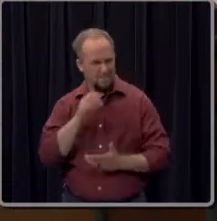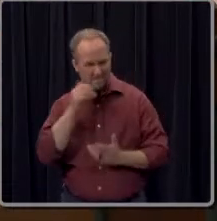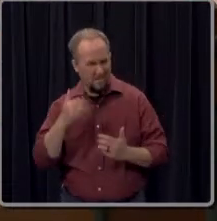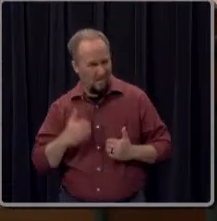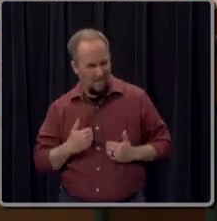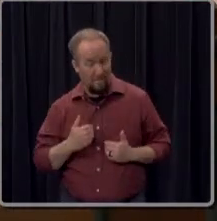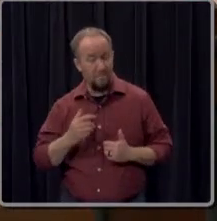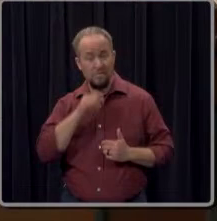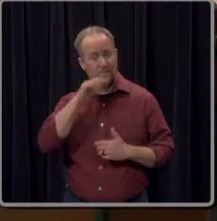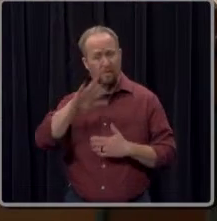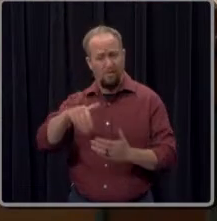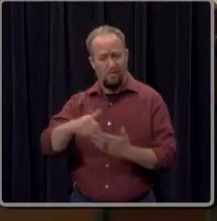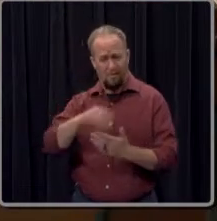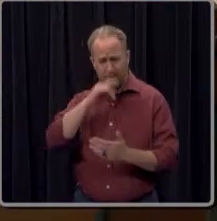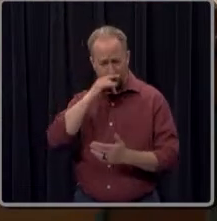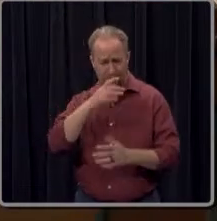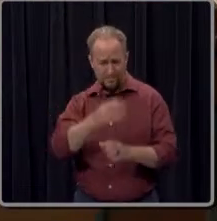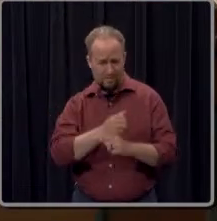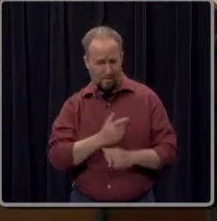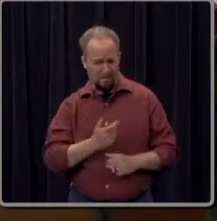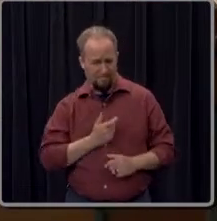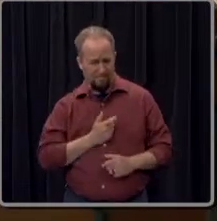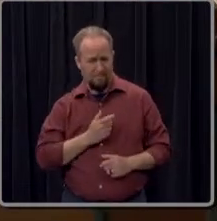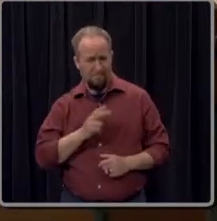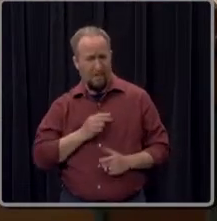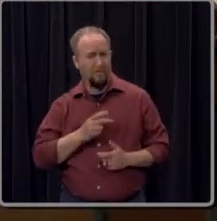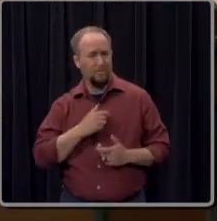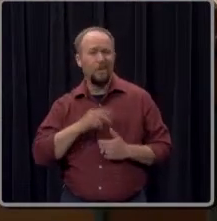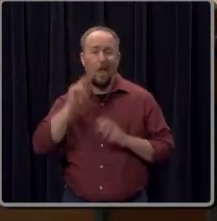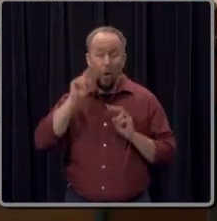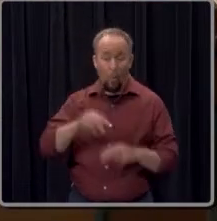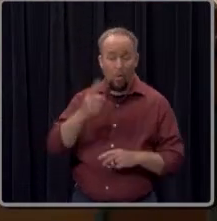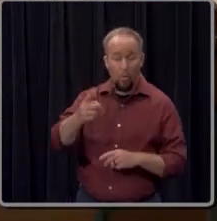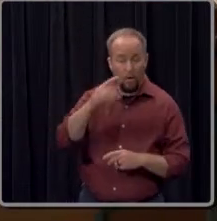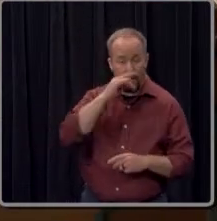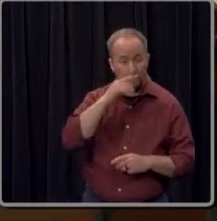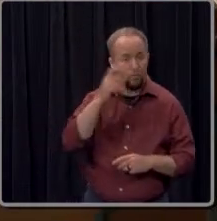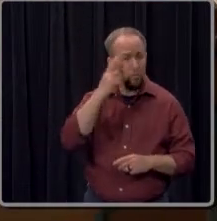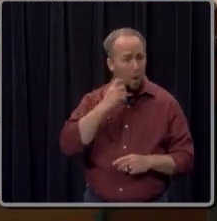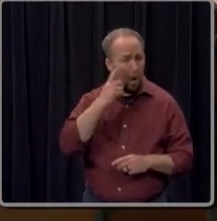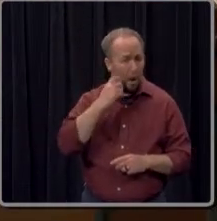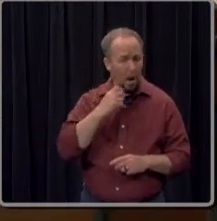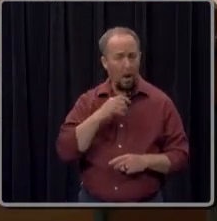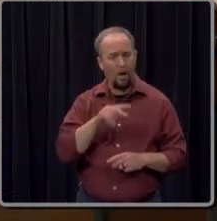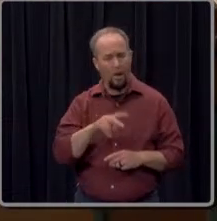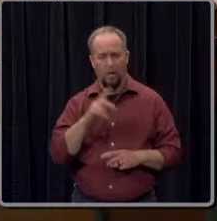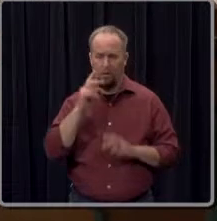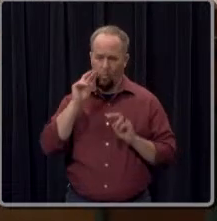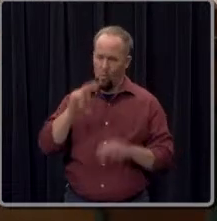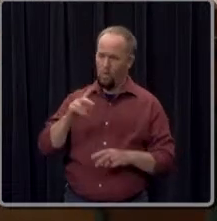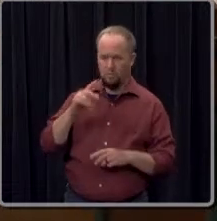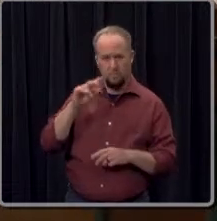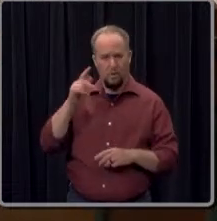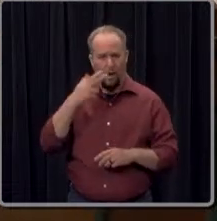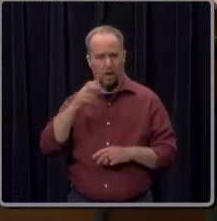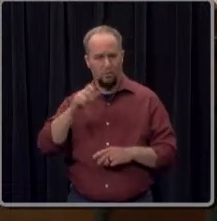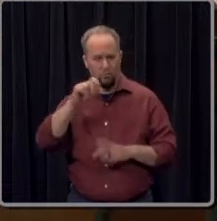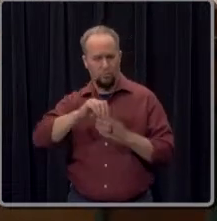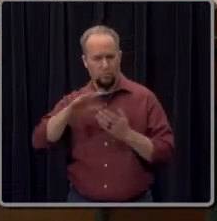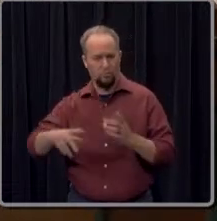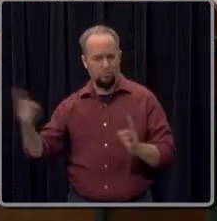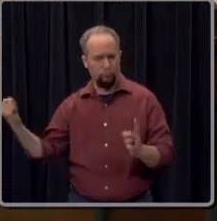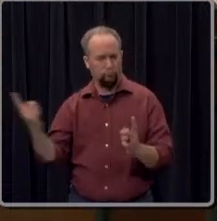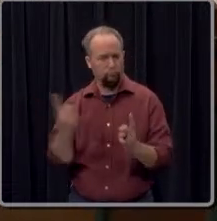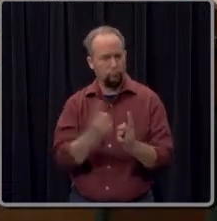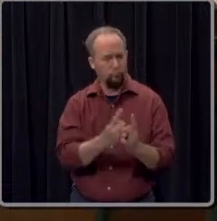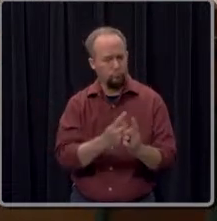all those kids got medals. And I watched one cry, and I watched a high school student walk up, put her arm around this child